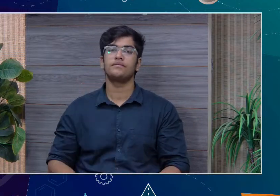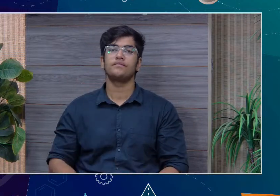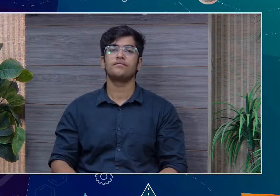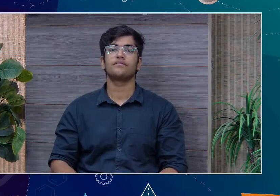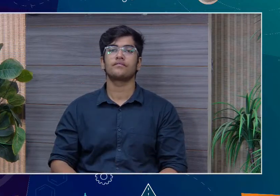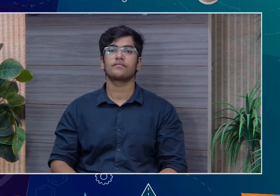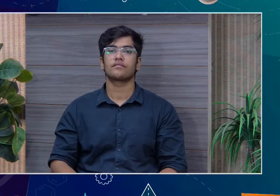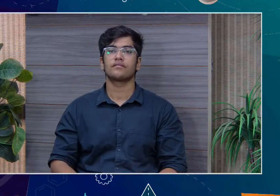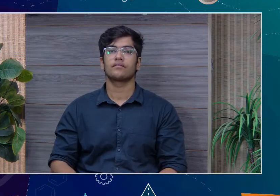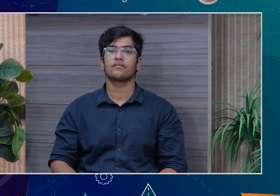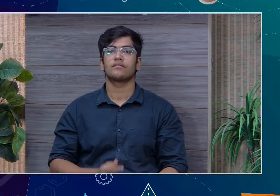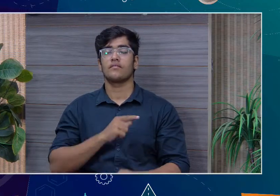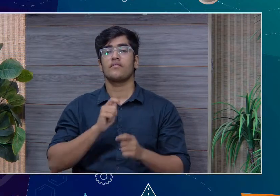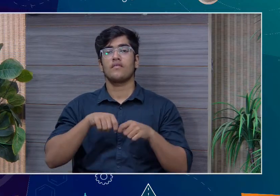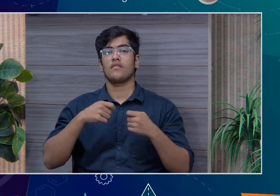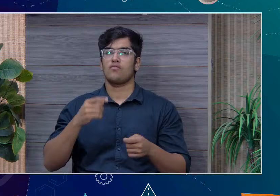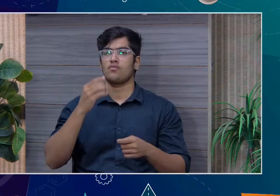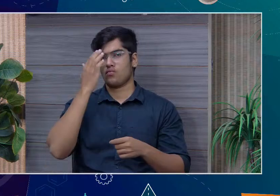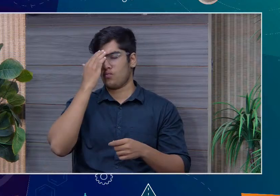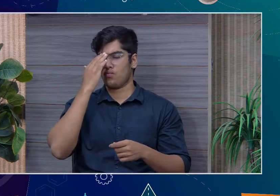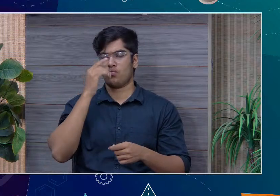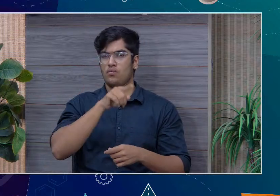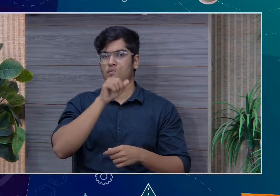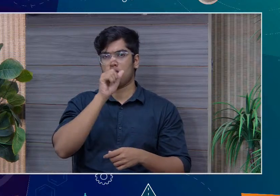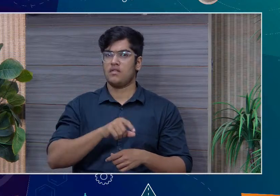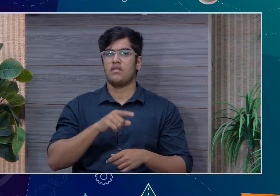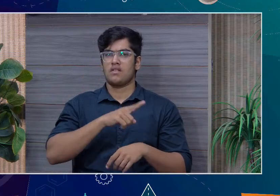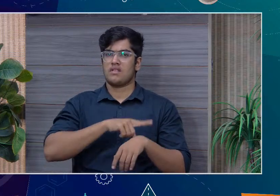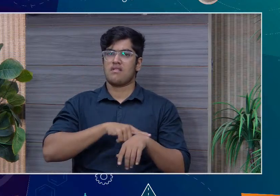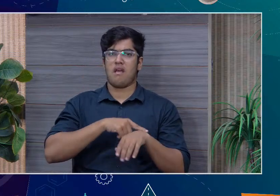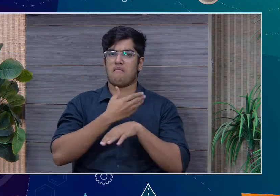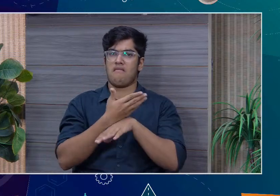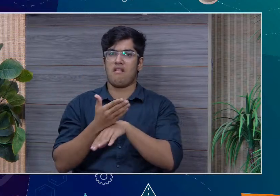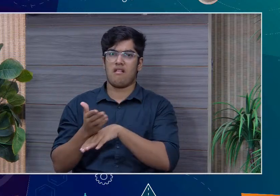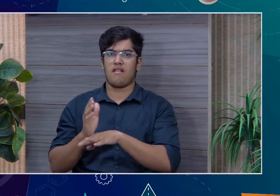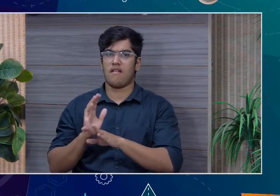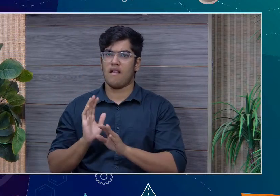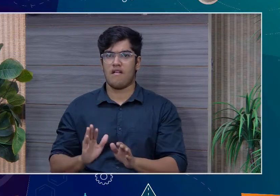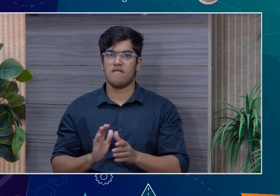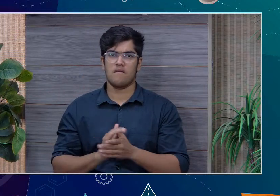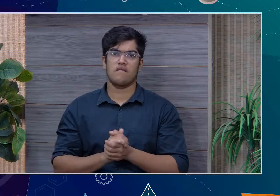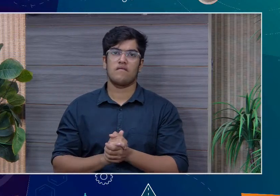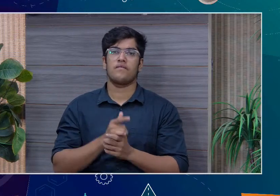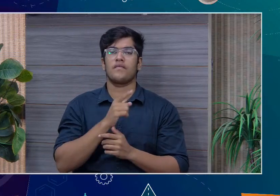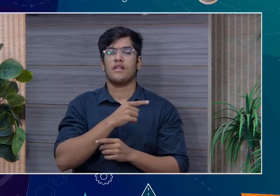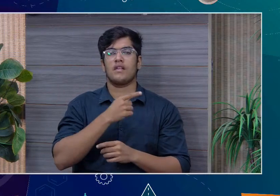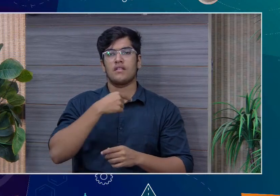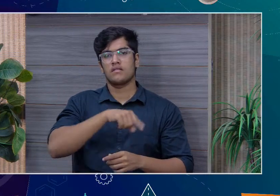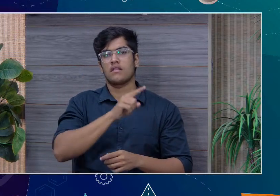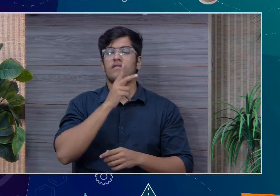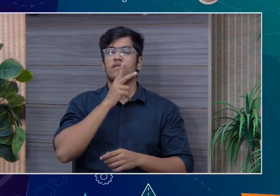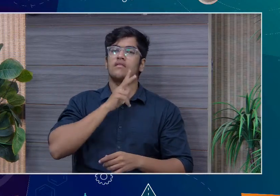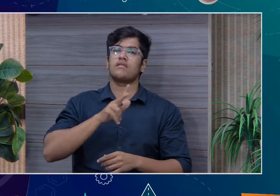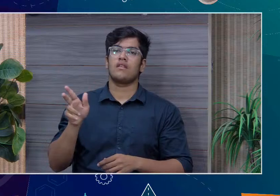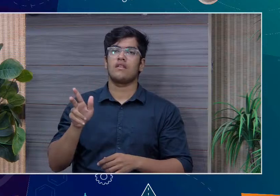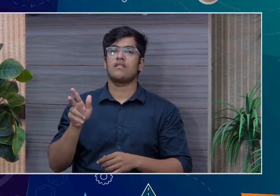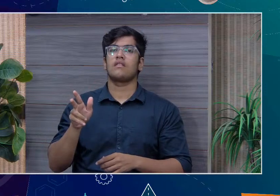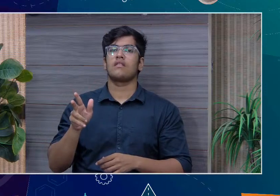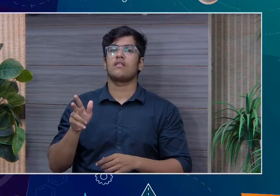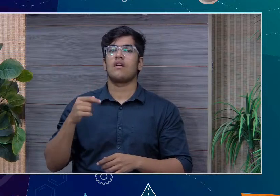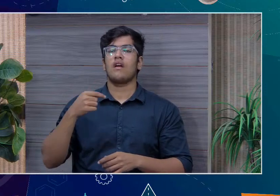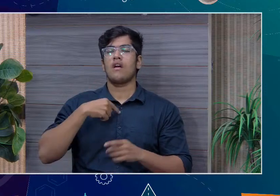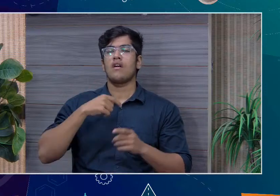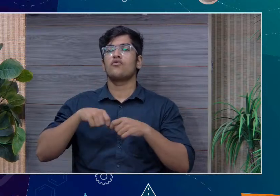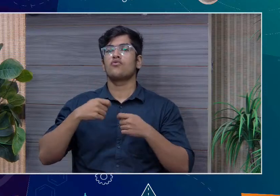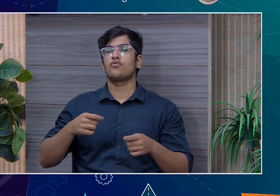author knew that the shoemaker used to take a lot of time for getting the shoes ready. So he himself said that I will